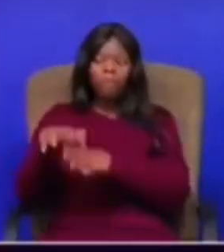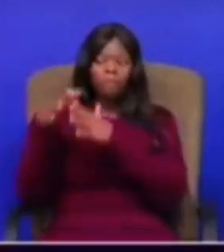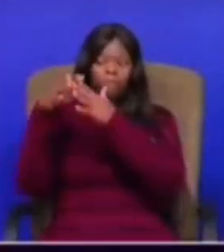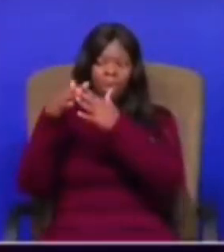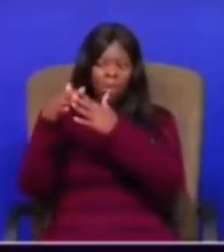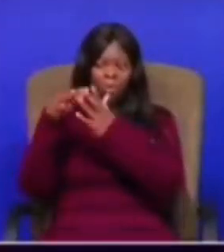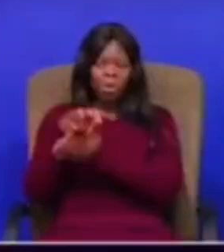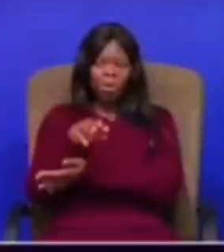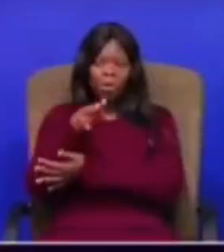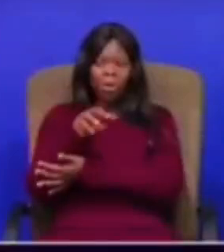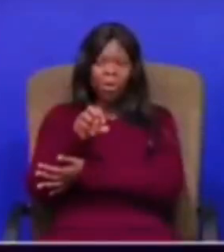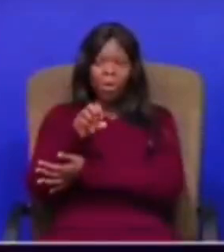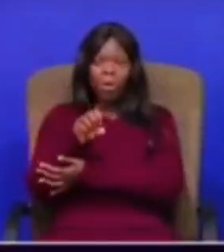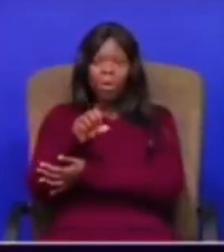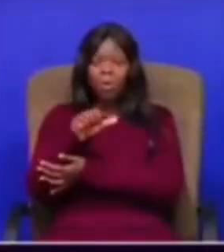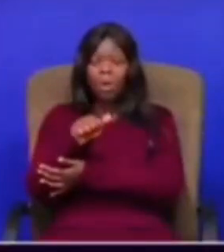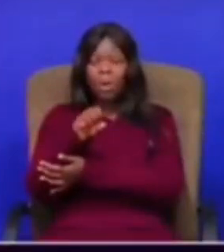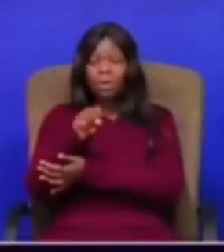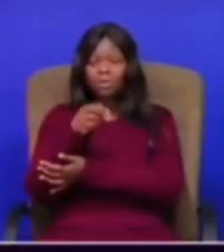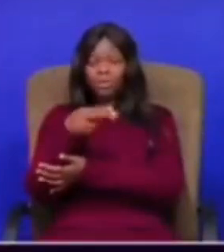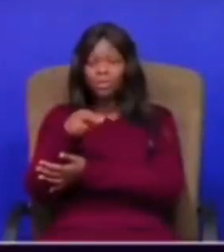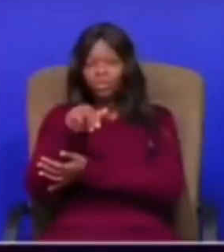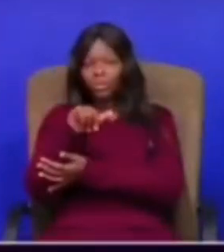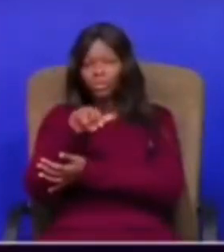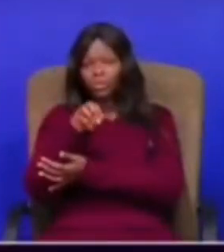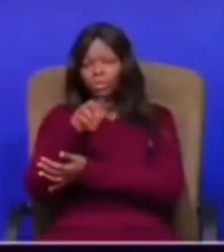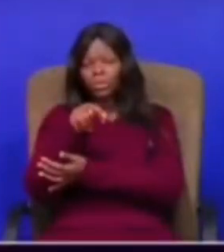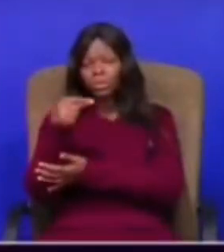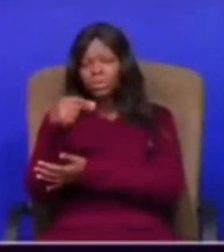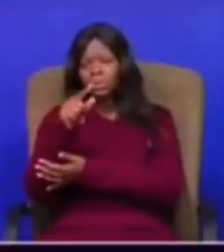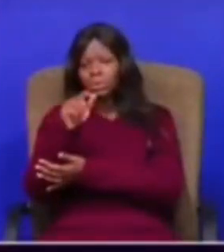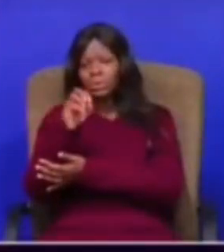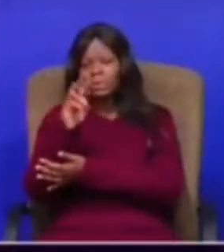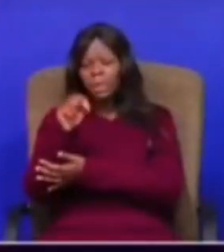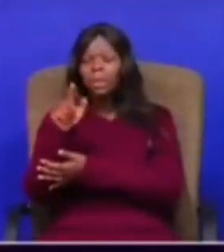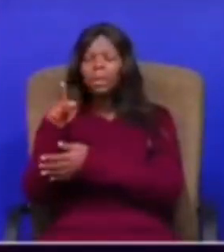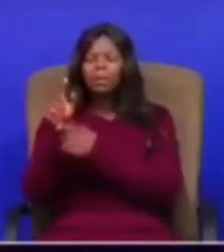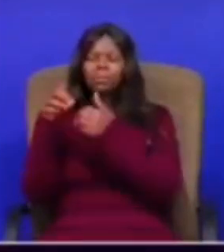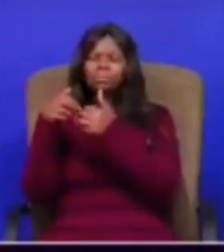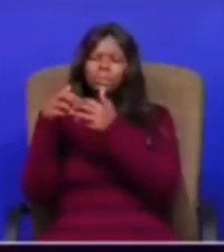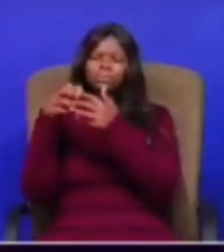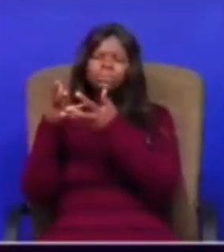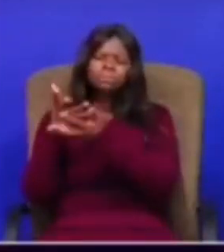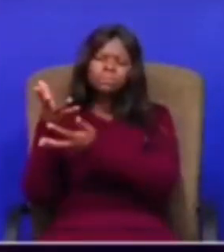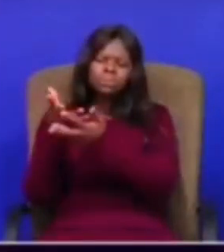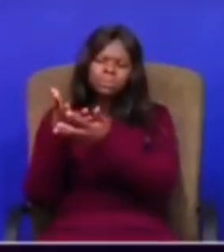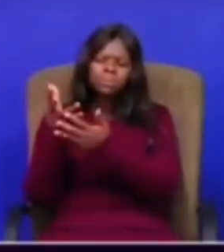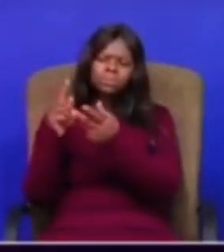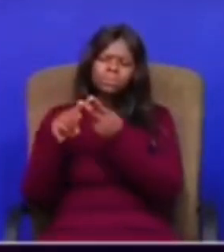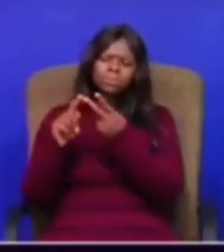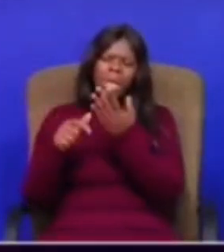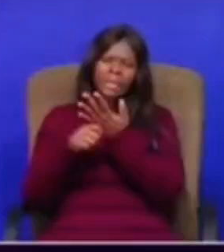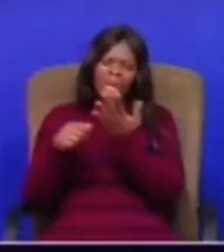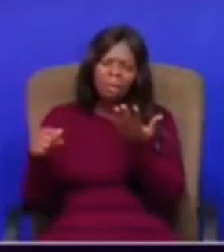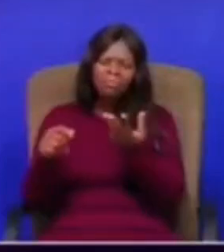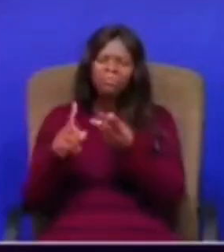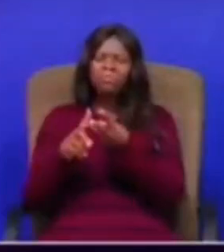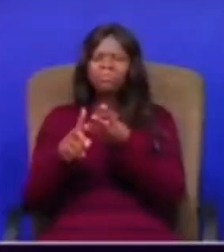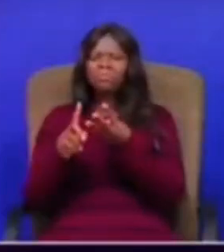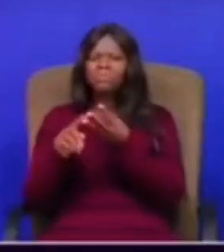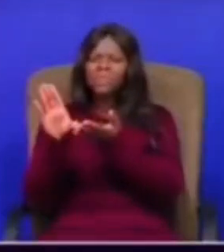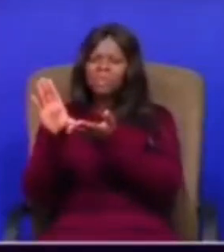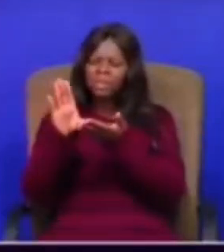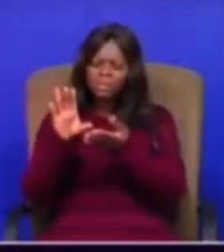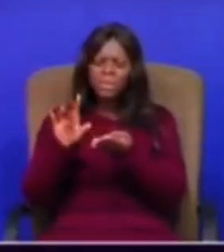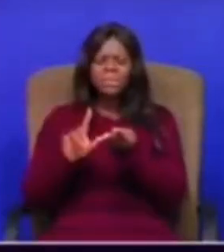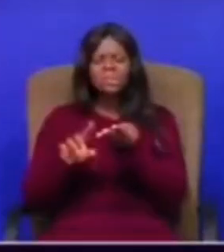now commenced, and there are discussions that are happening in relation to tariffs, in relation to